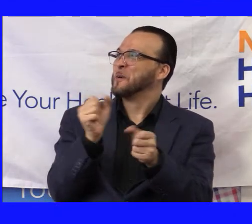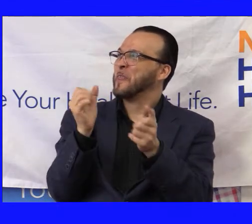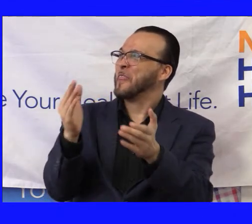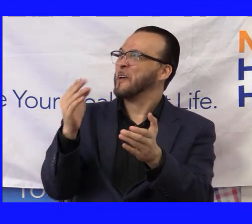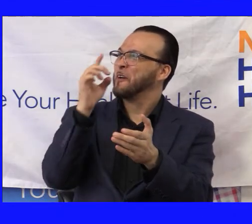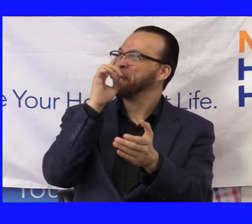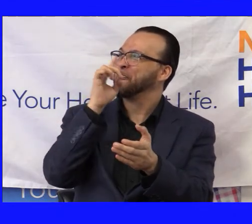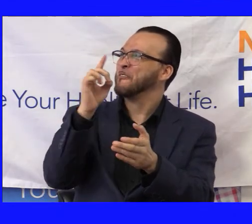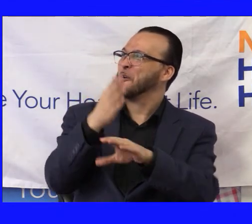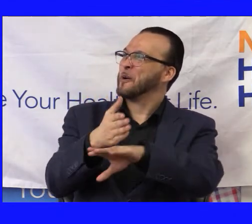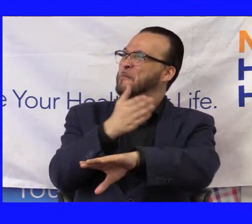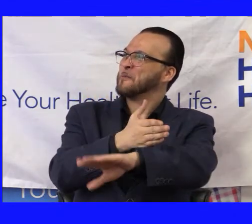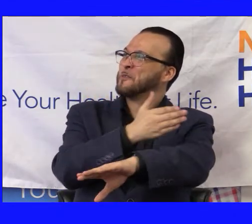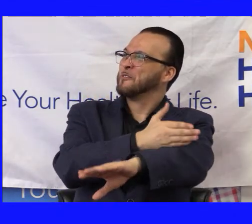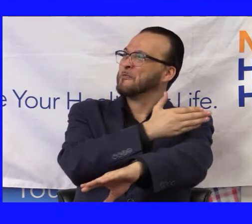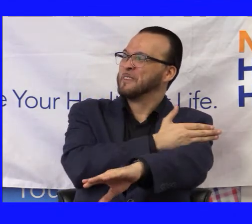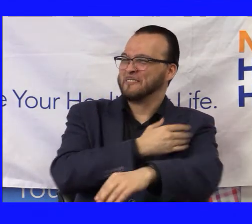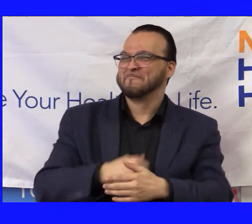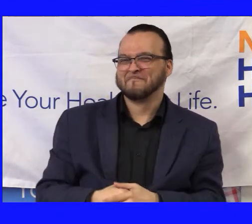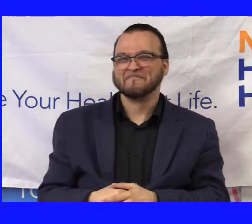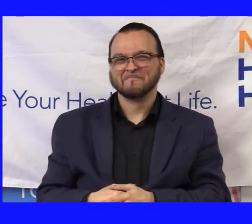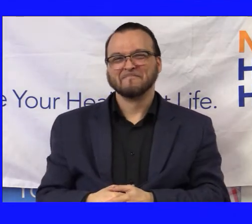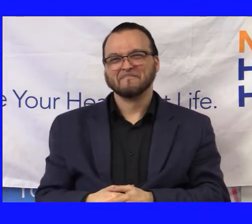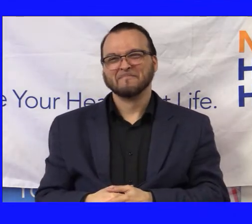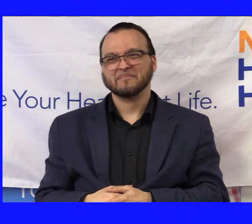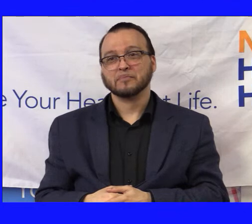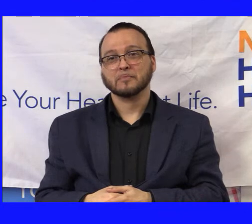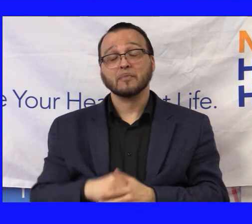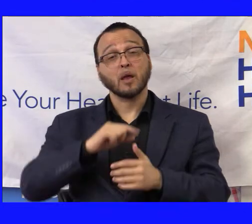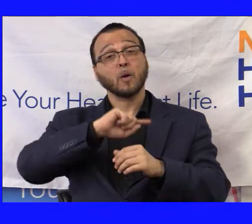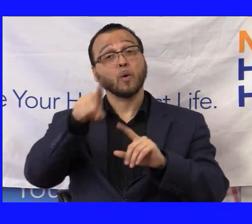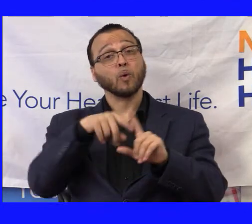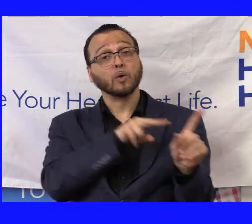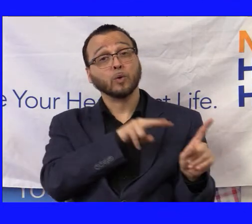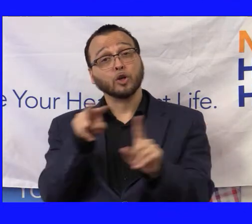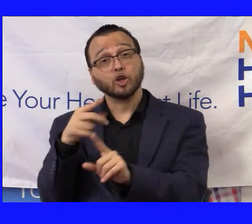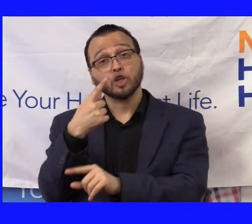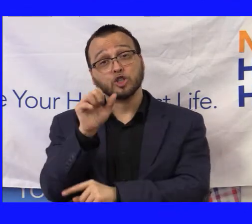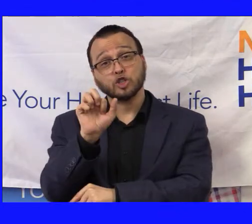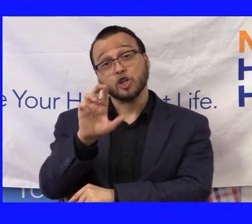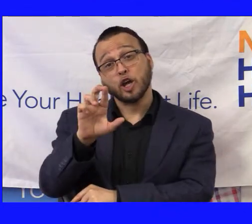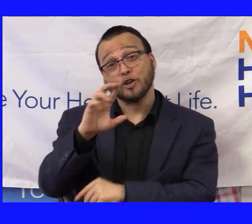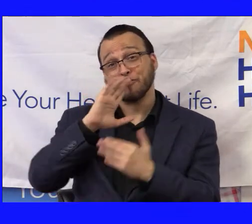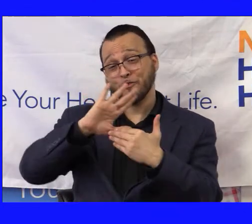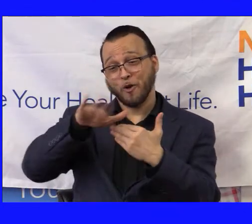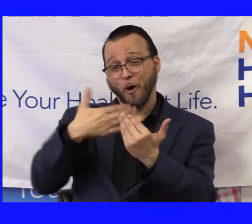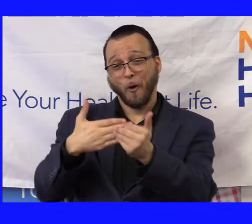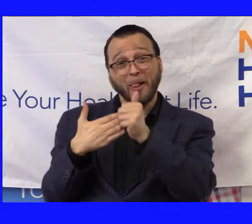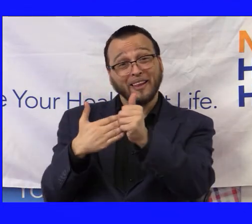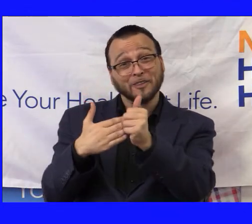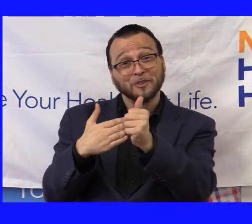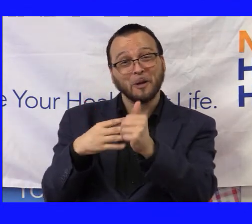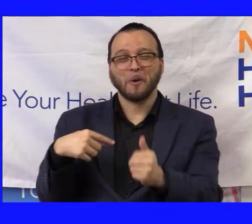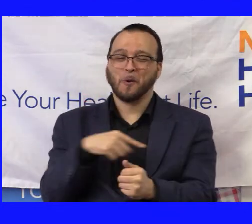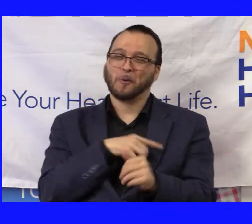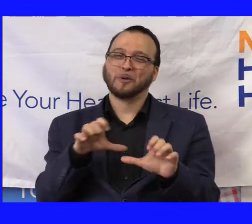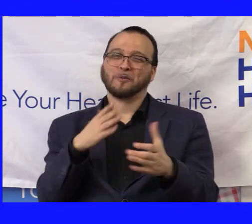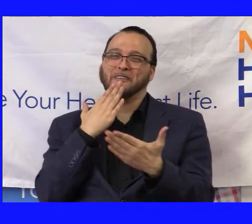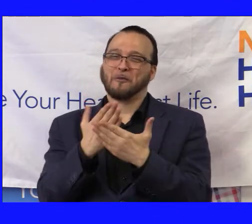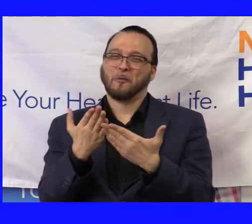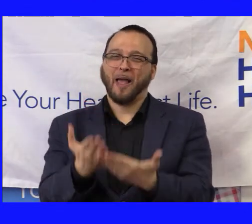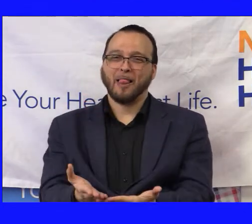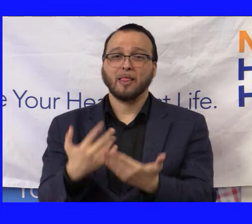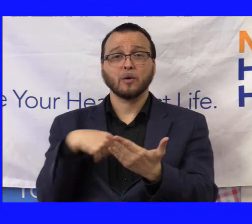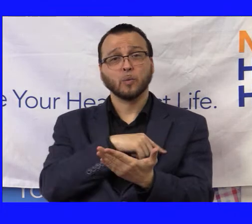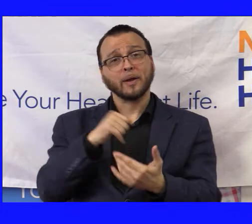improvement. Next slide, please. When we look at gender and all leadership, we do very well, and we do